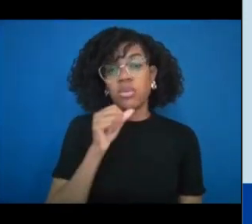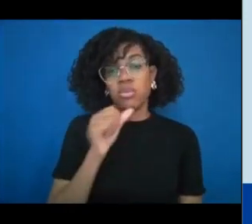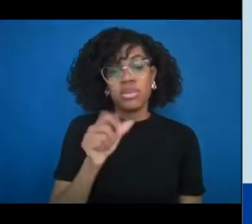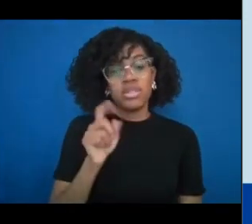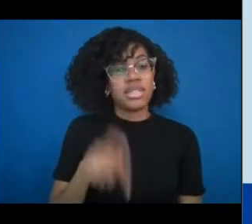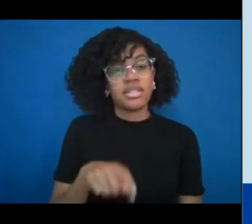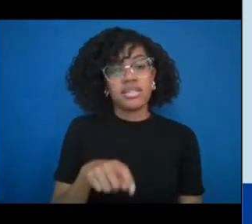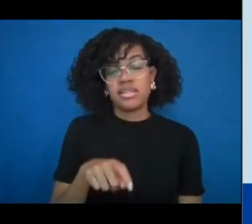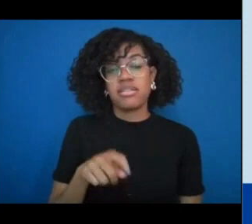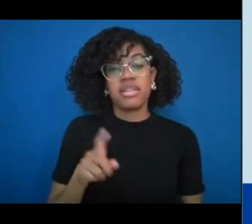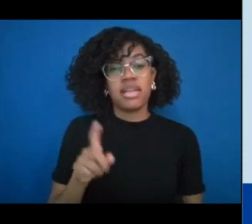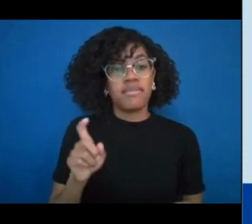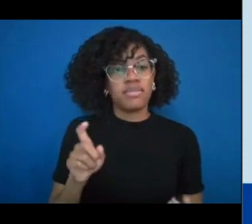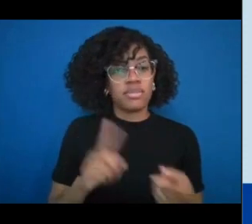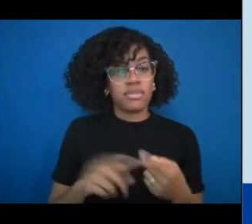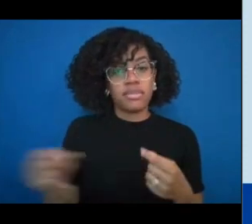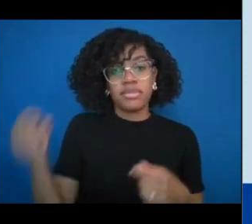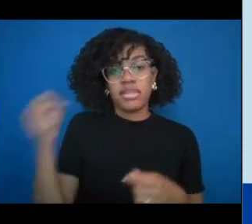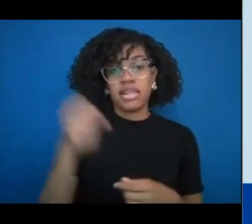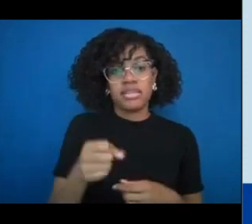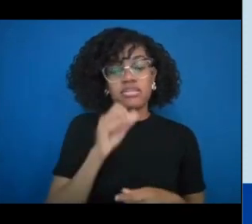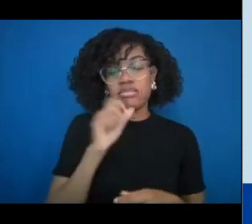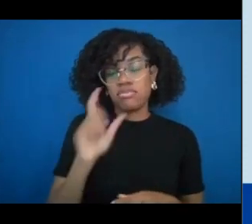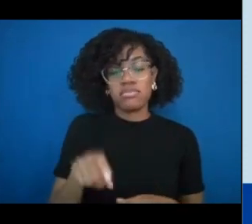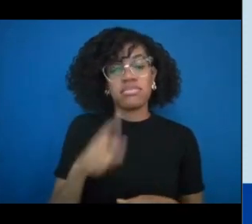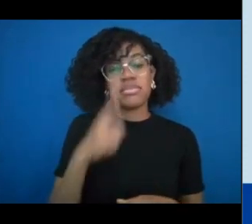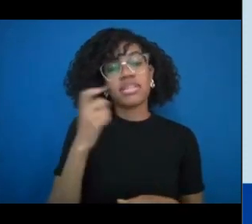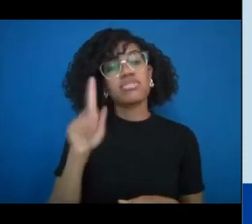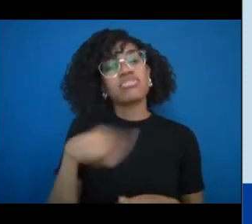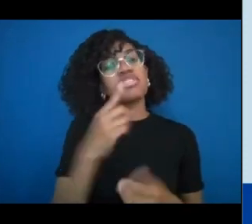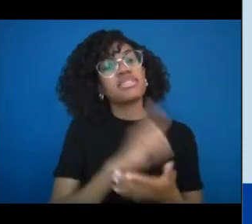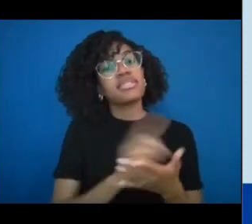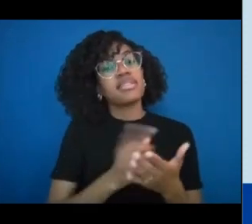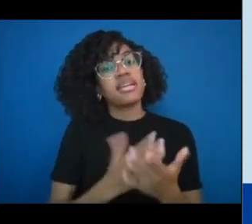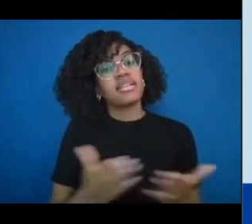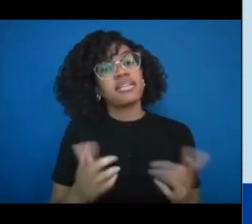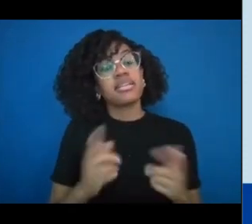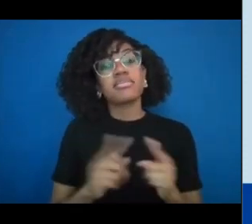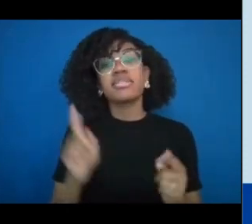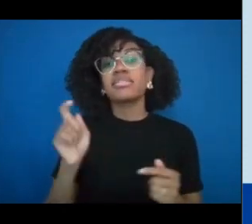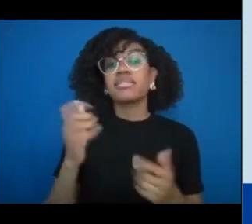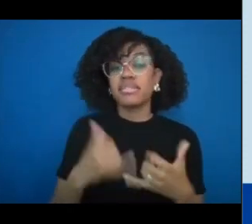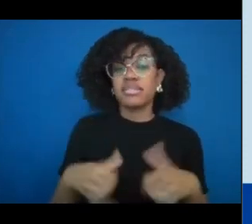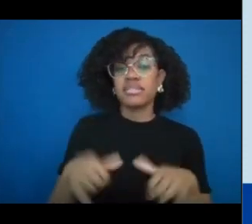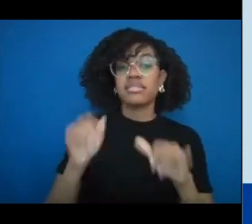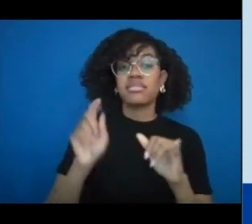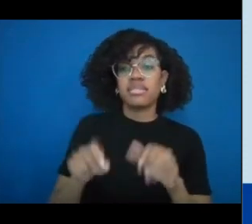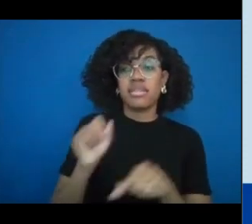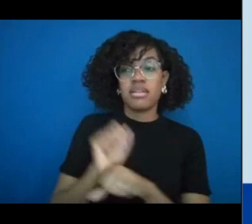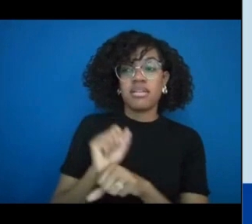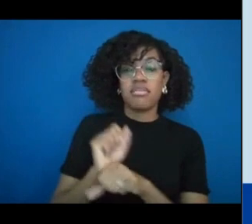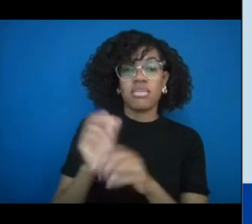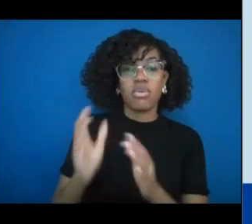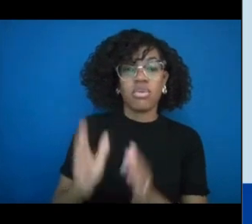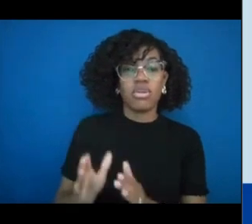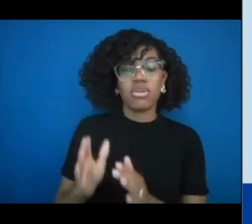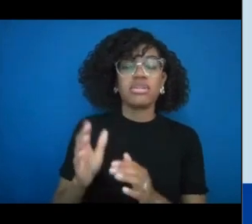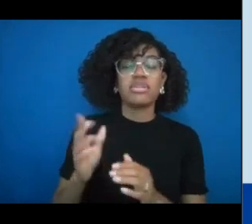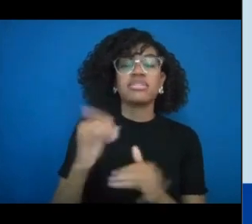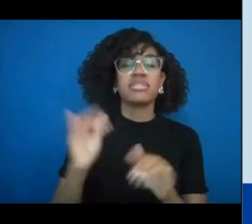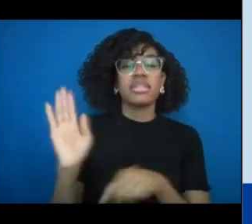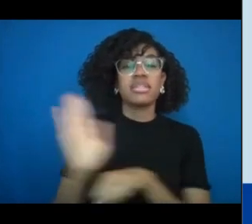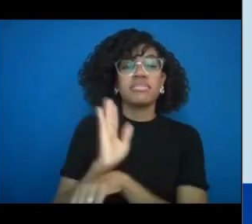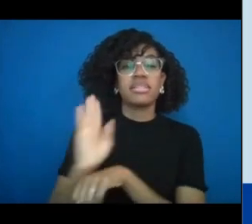to be placed because you're just designing things, but you would still need those employer commitments.